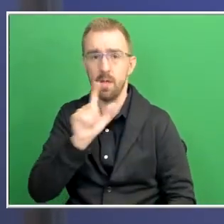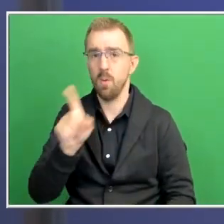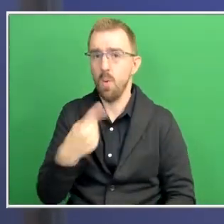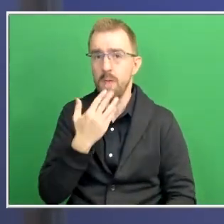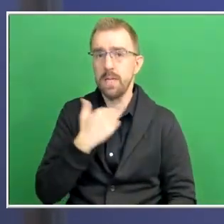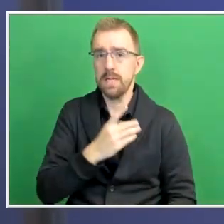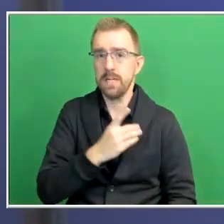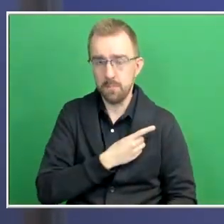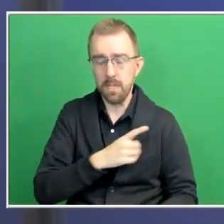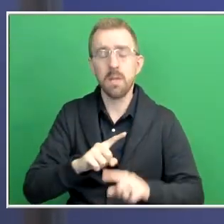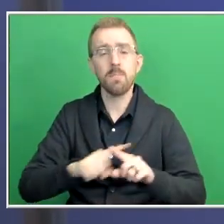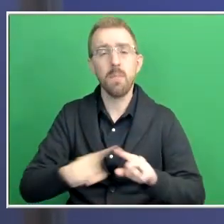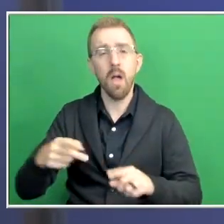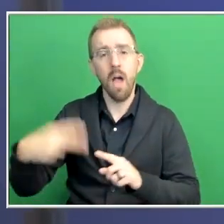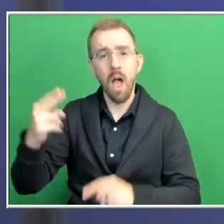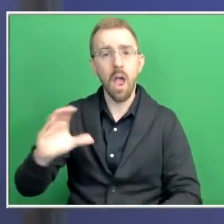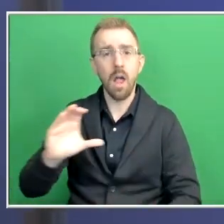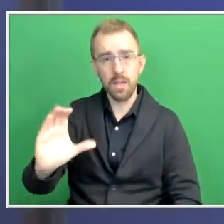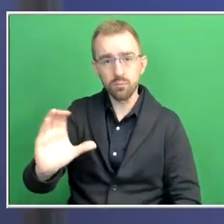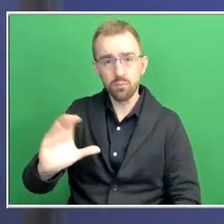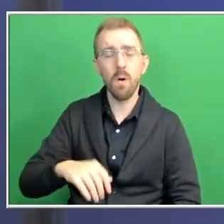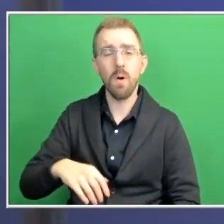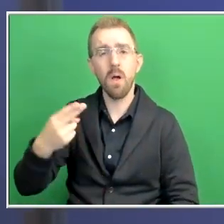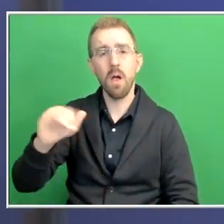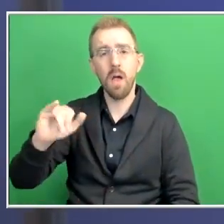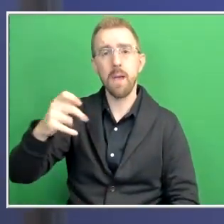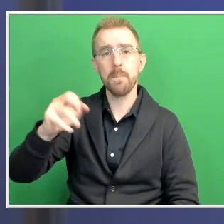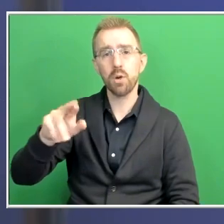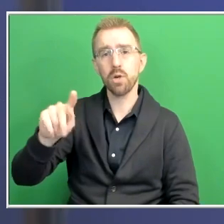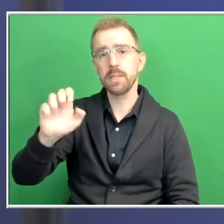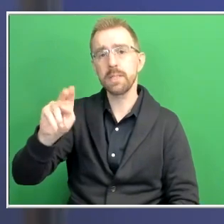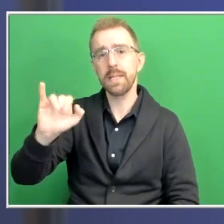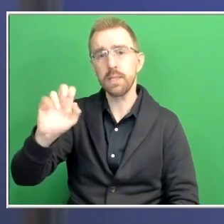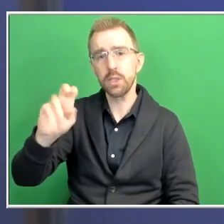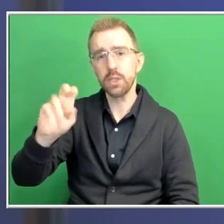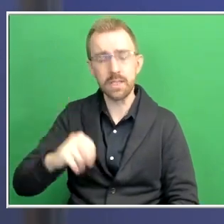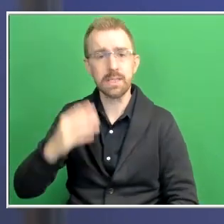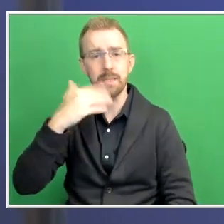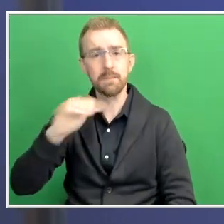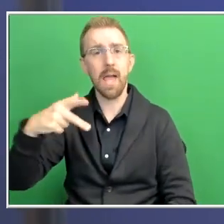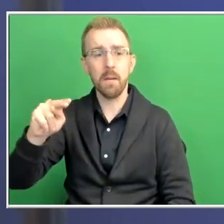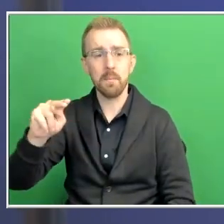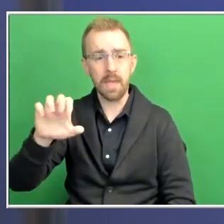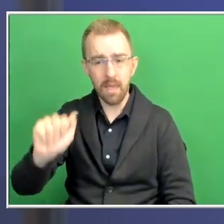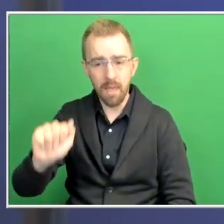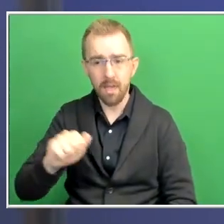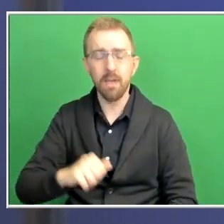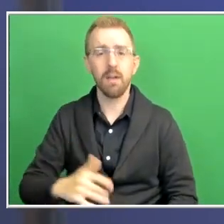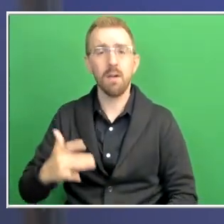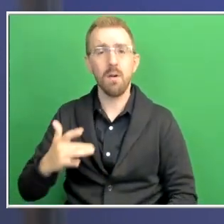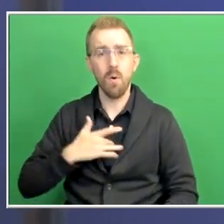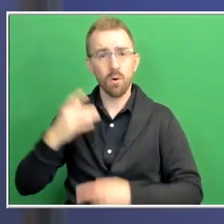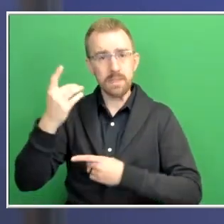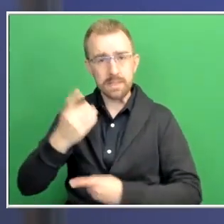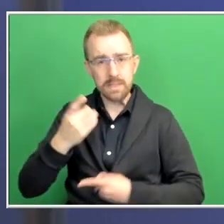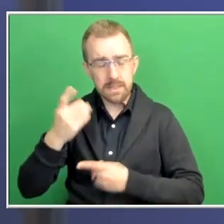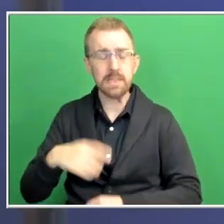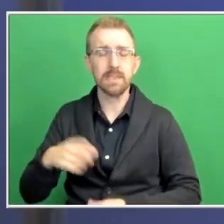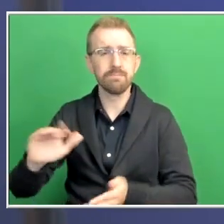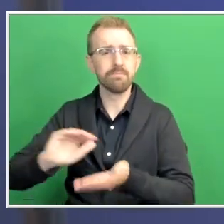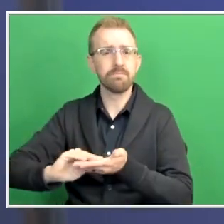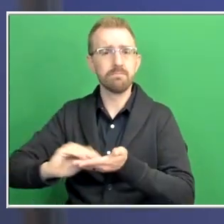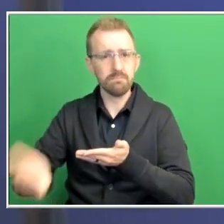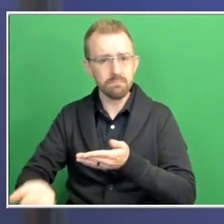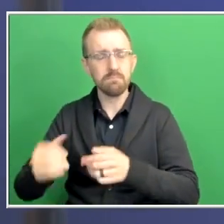also high cholesterol, hypertension, sleep apnea, risk factors for cardiovascular disease, and also decreases the incidence